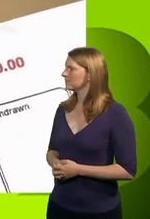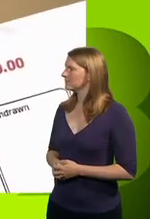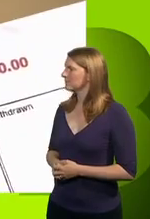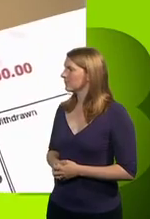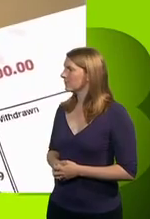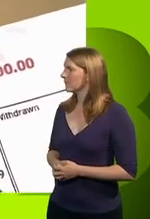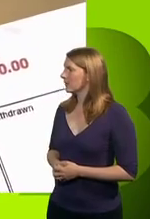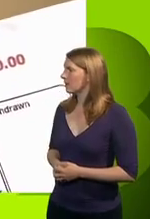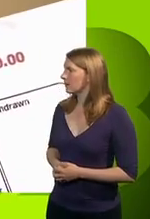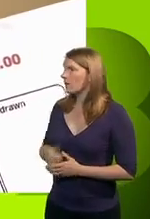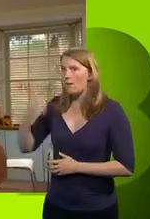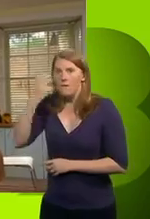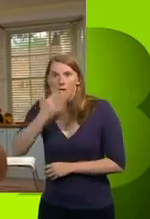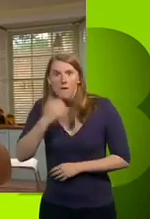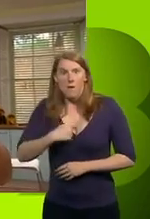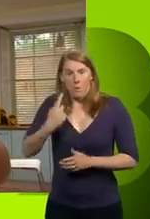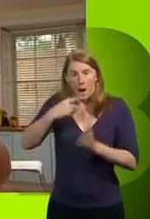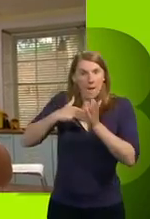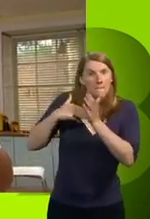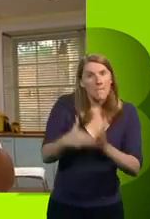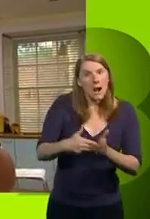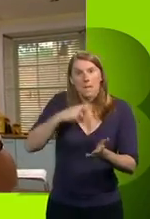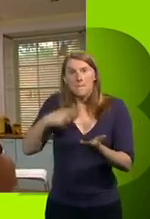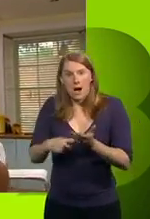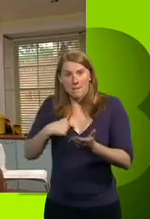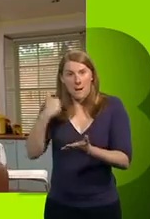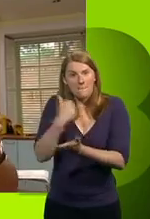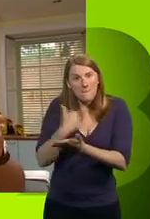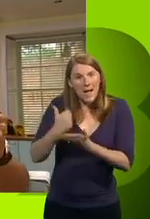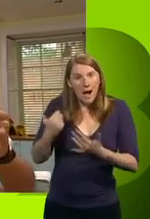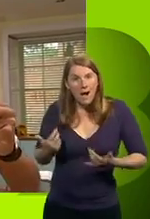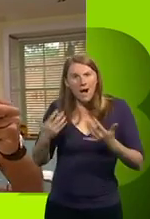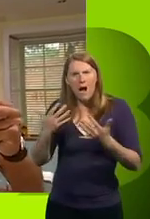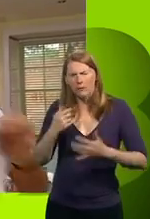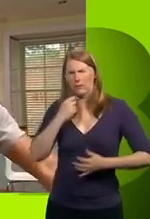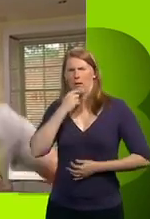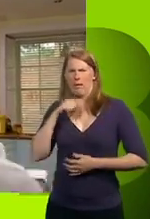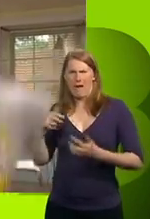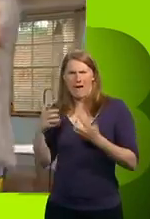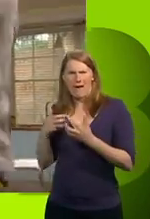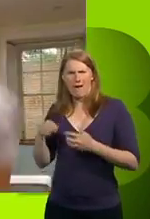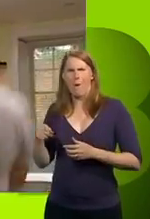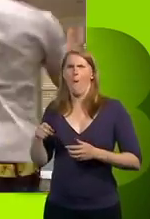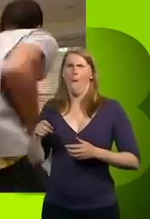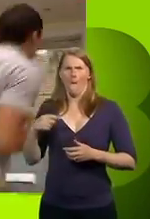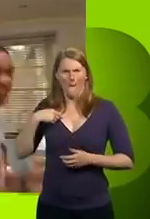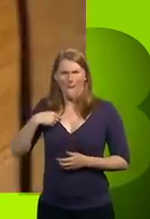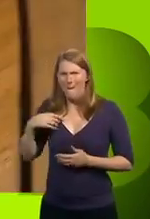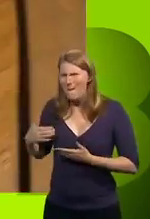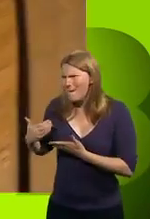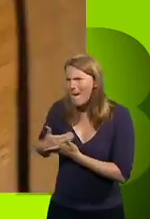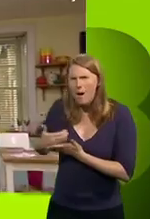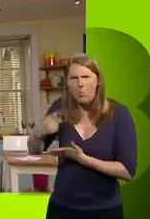I've got £1 million in my bank account. How did that get there? I must be better at saving than I thought. I'm so